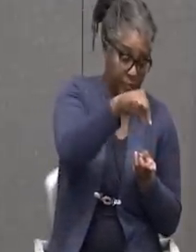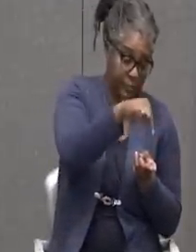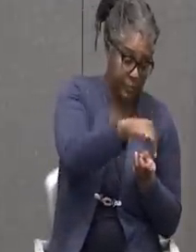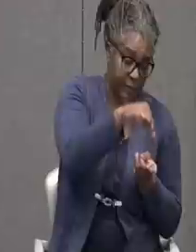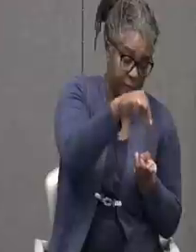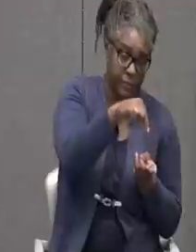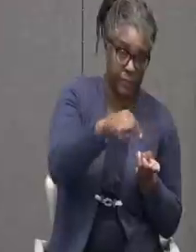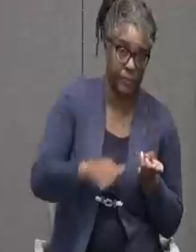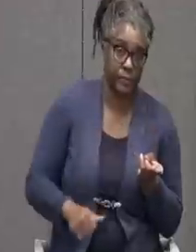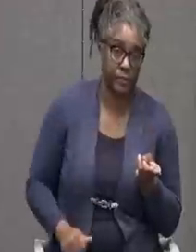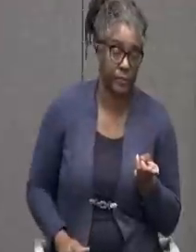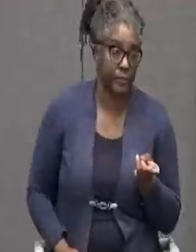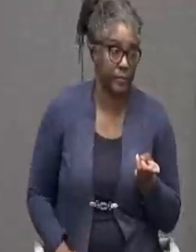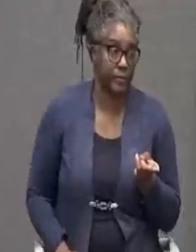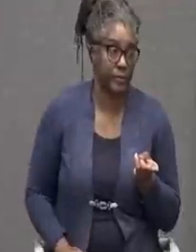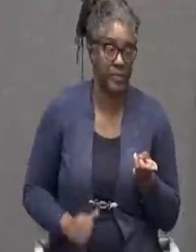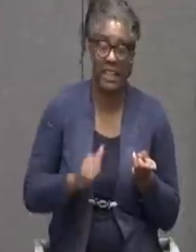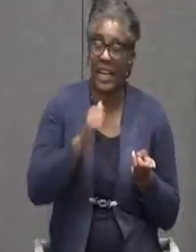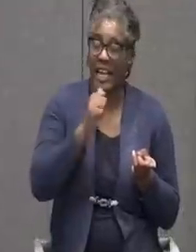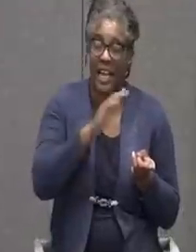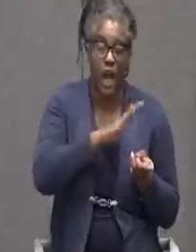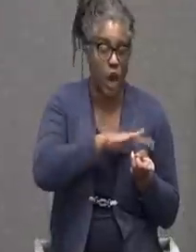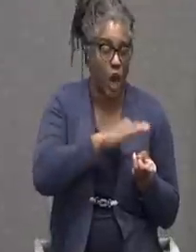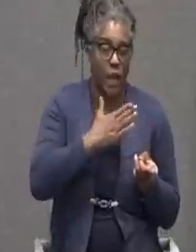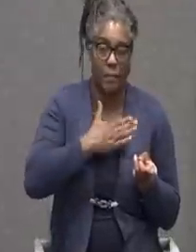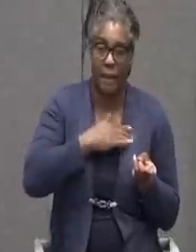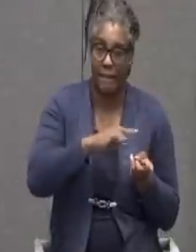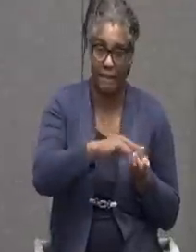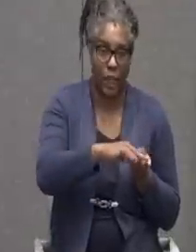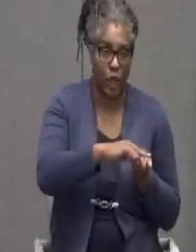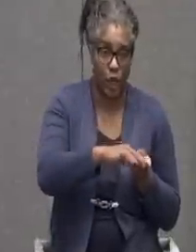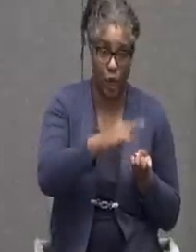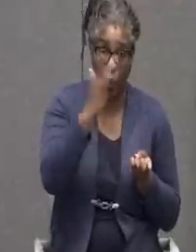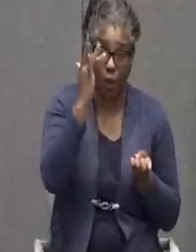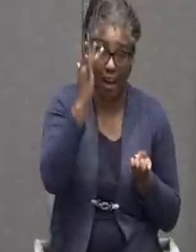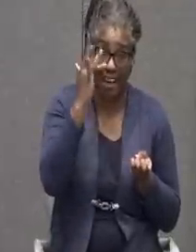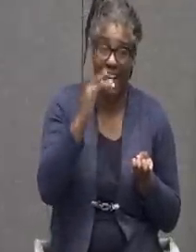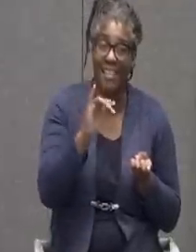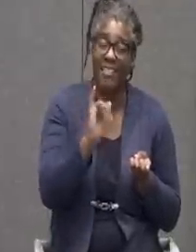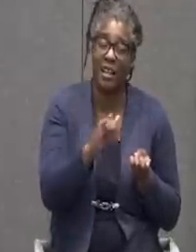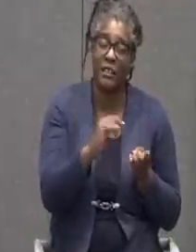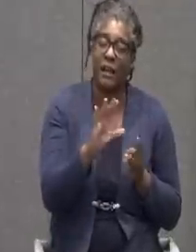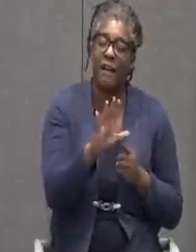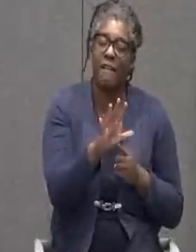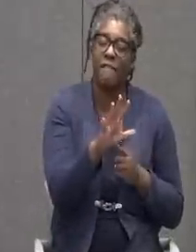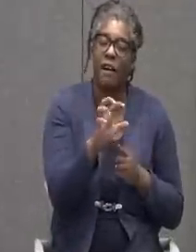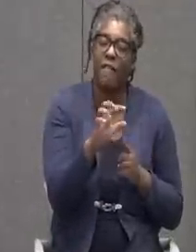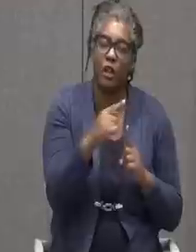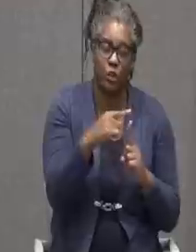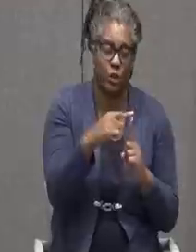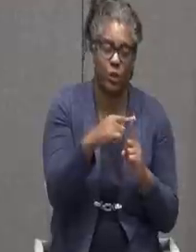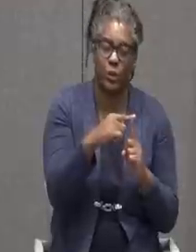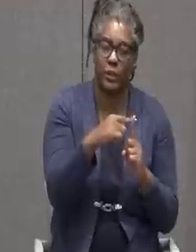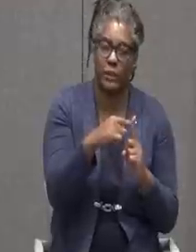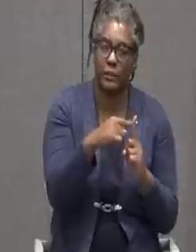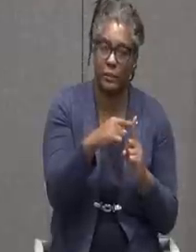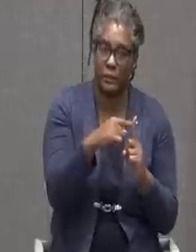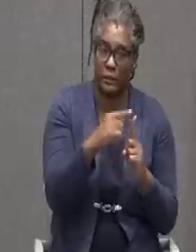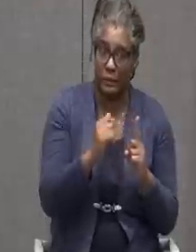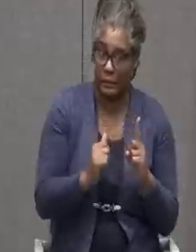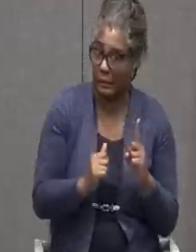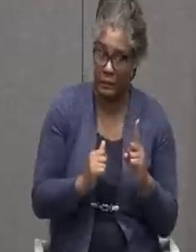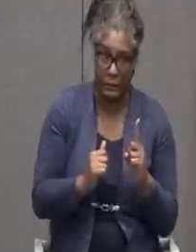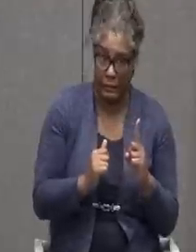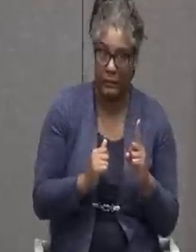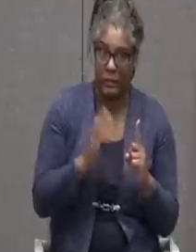because this glue gun is 500 degrees. And then I'm going to line up the second popsicle stick